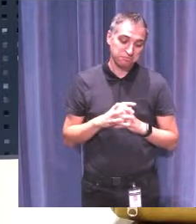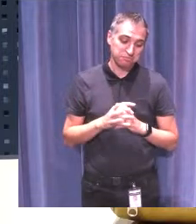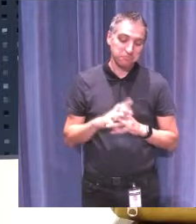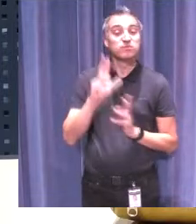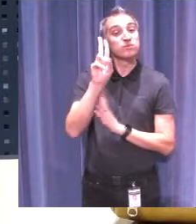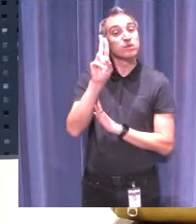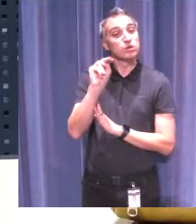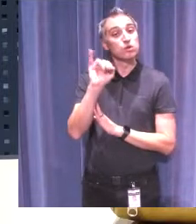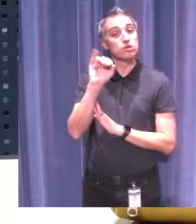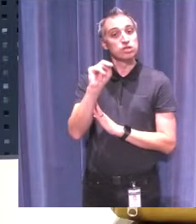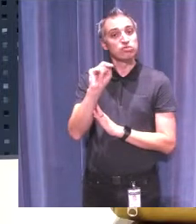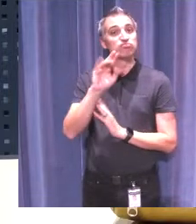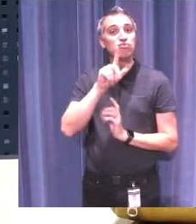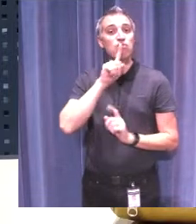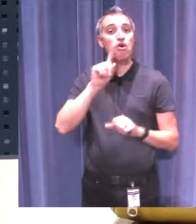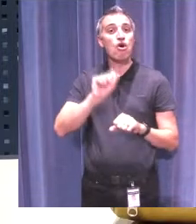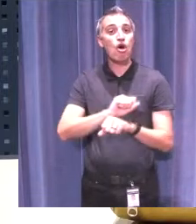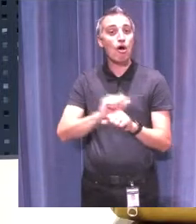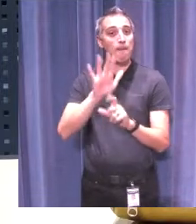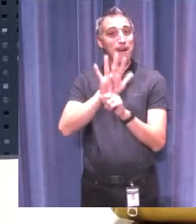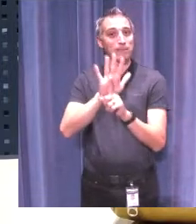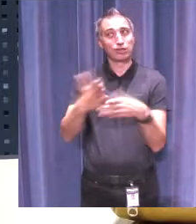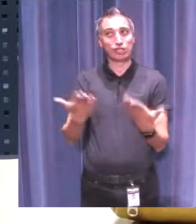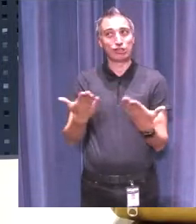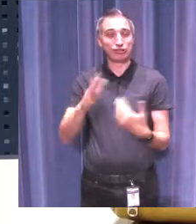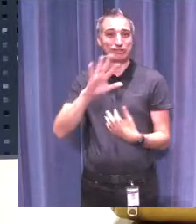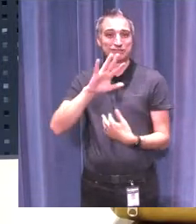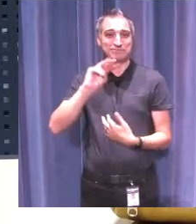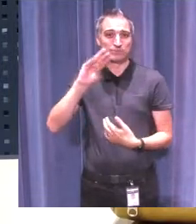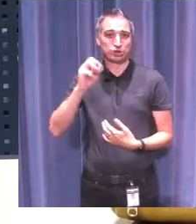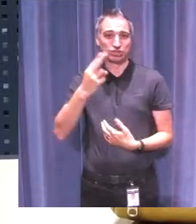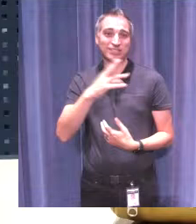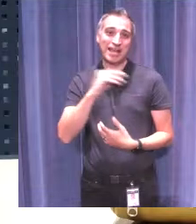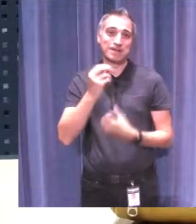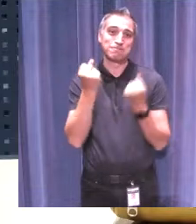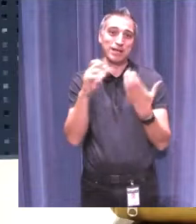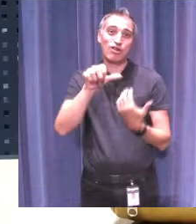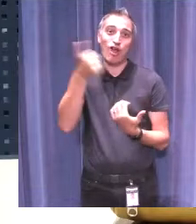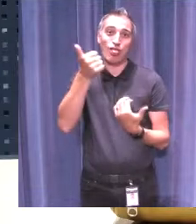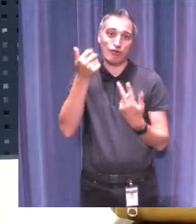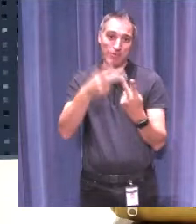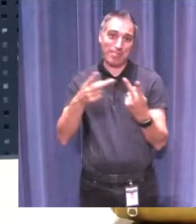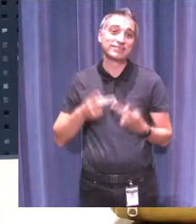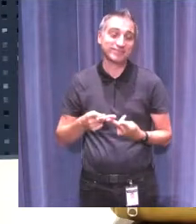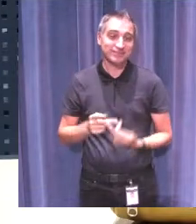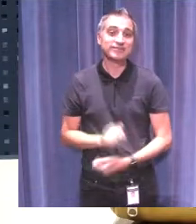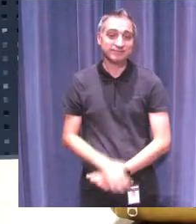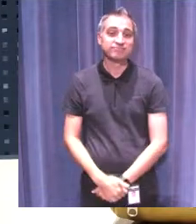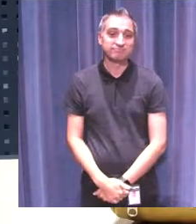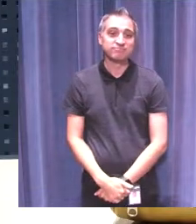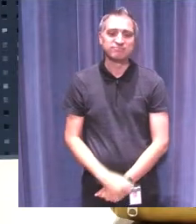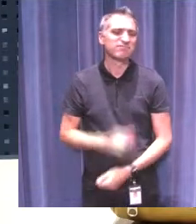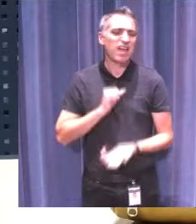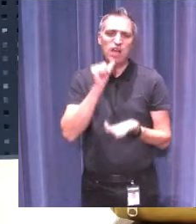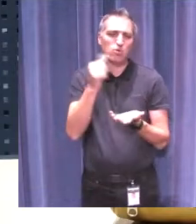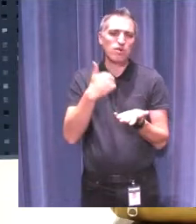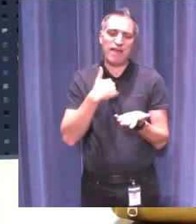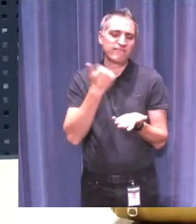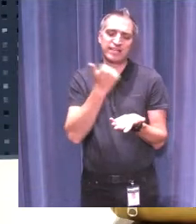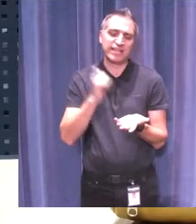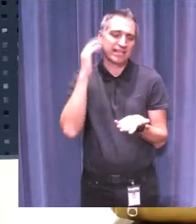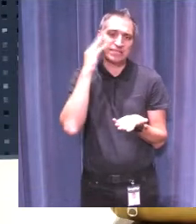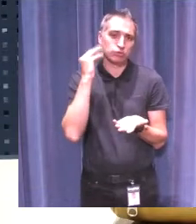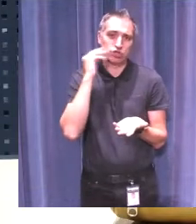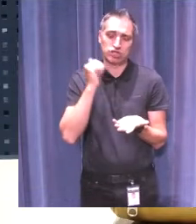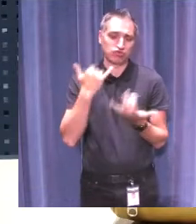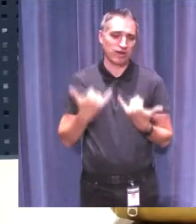unions are very popular in this part of Michigan and many other places. So I don't have any experience right